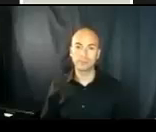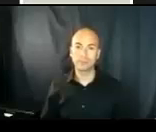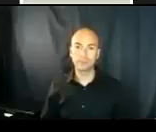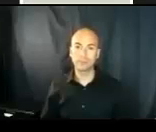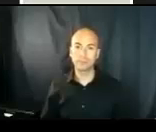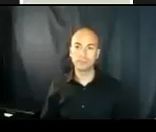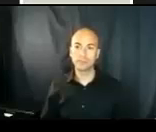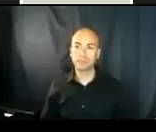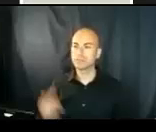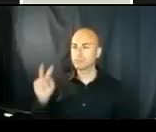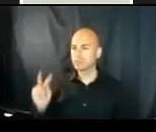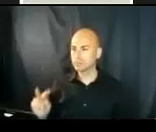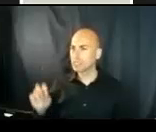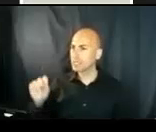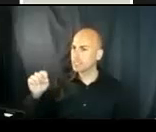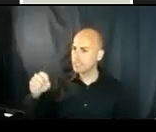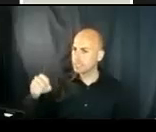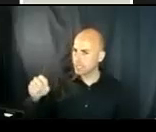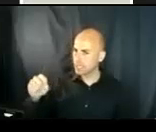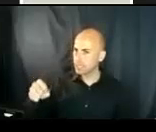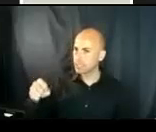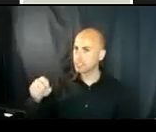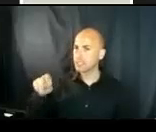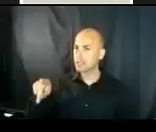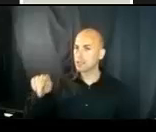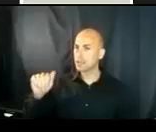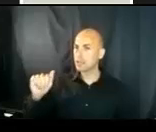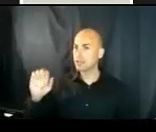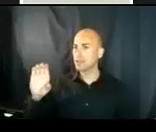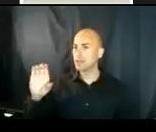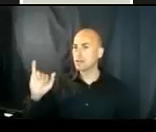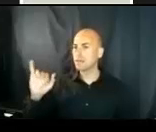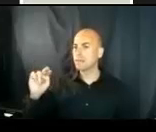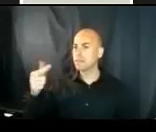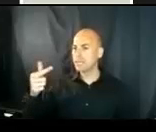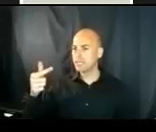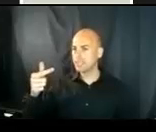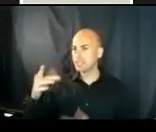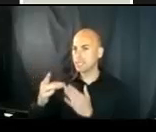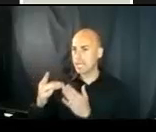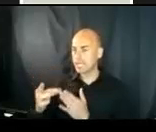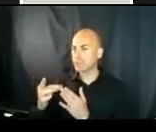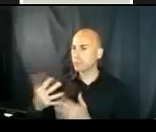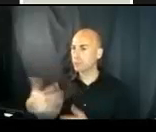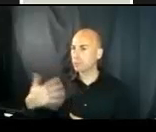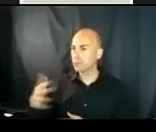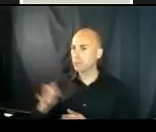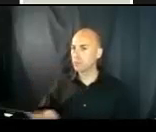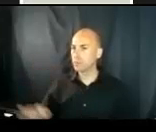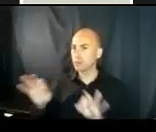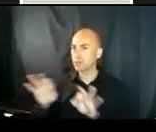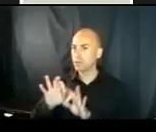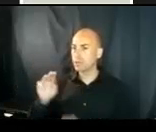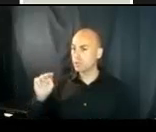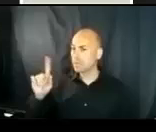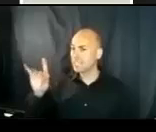Yes, absolutely. Pacing guides are super important. This is something that, and I'm so glad you mentioned that, Melissa, because